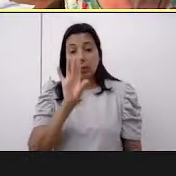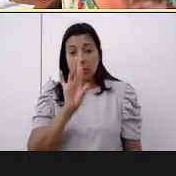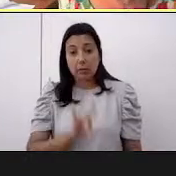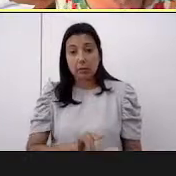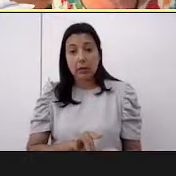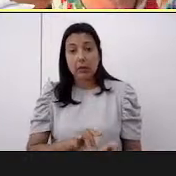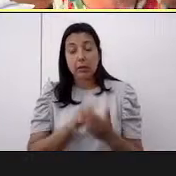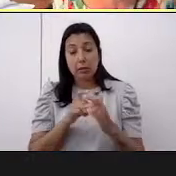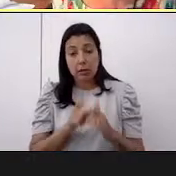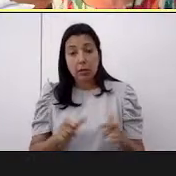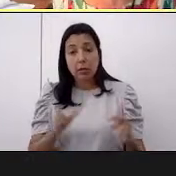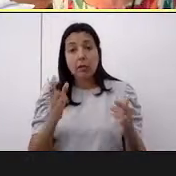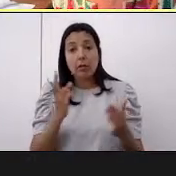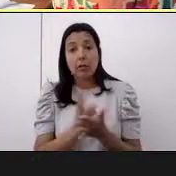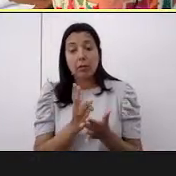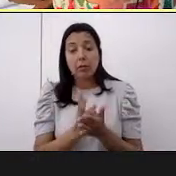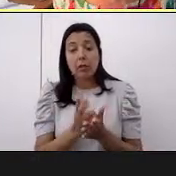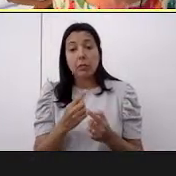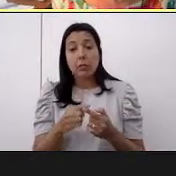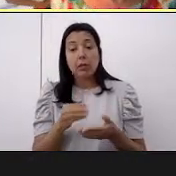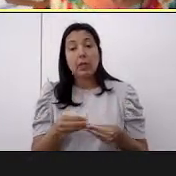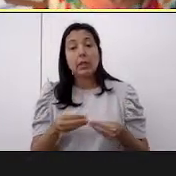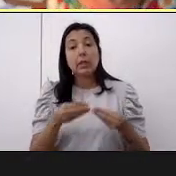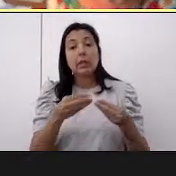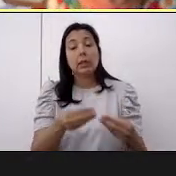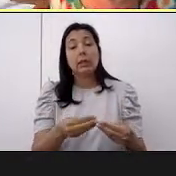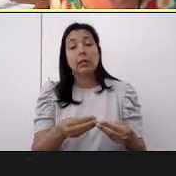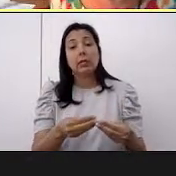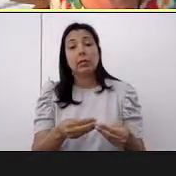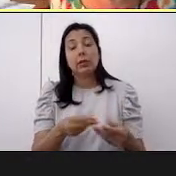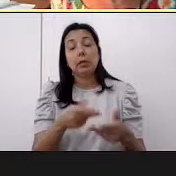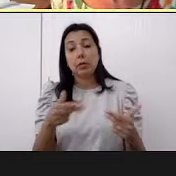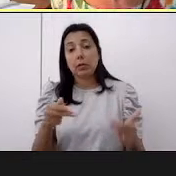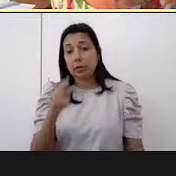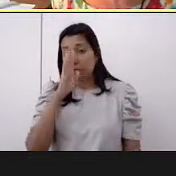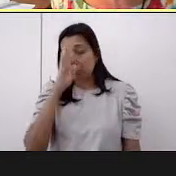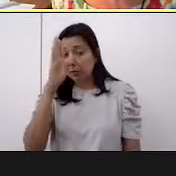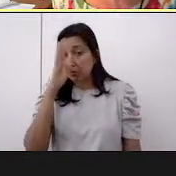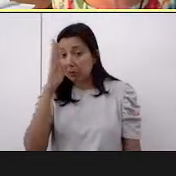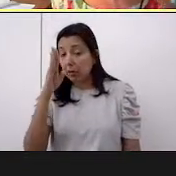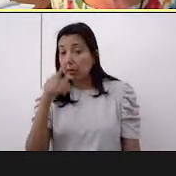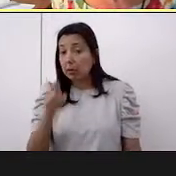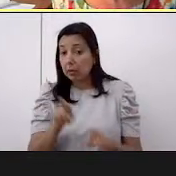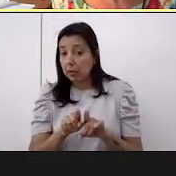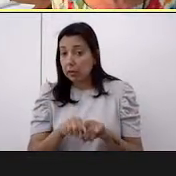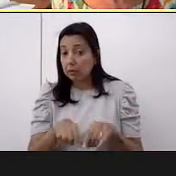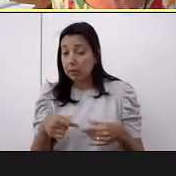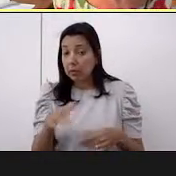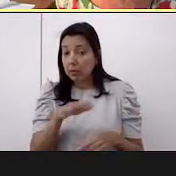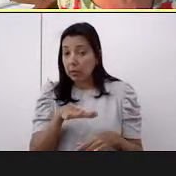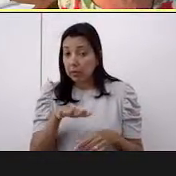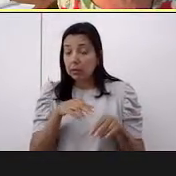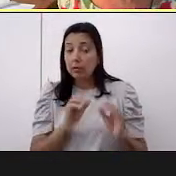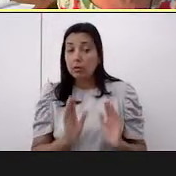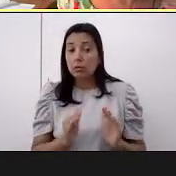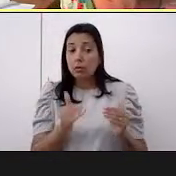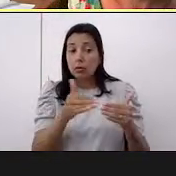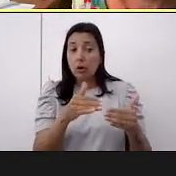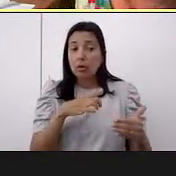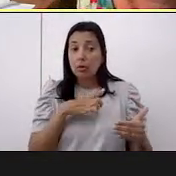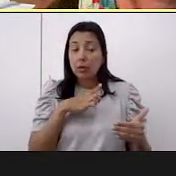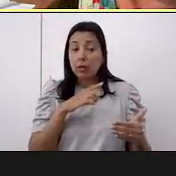themselves actors, main actors, central core actors on the scientific forum. They have a kind of high level